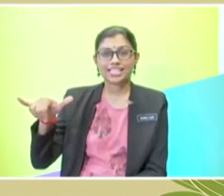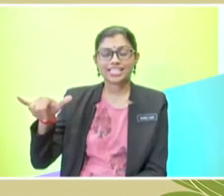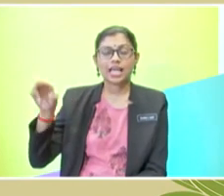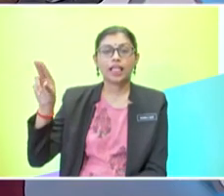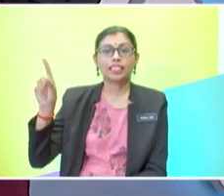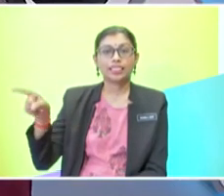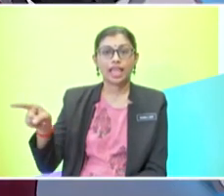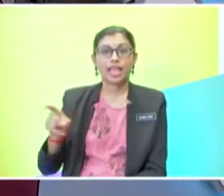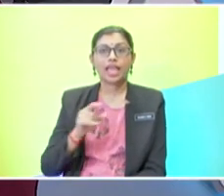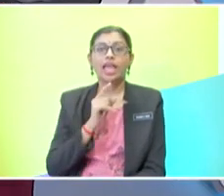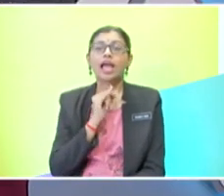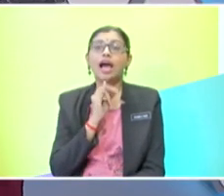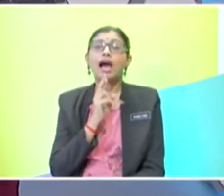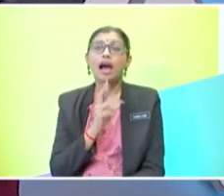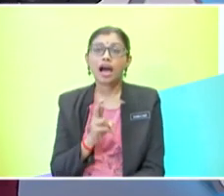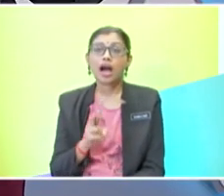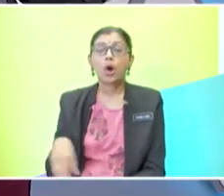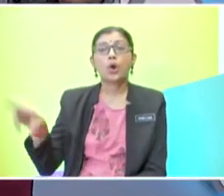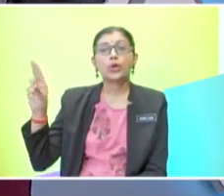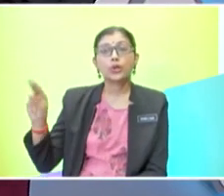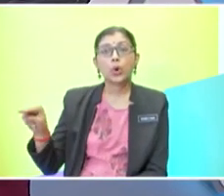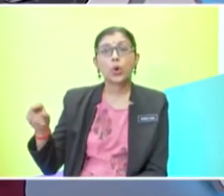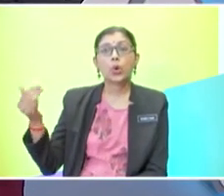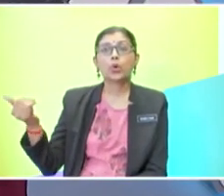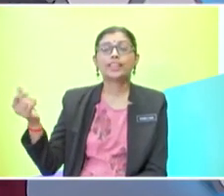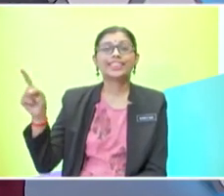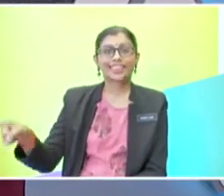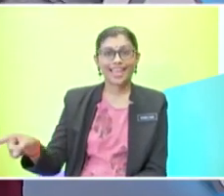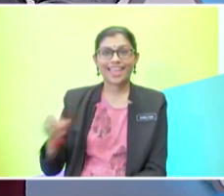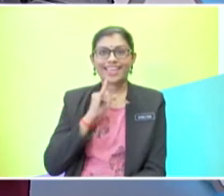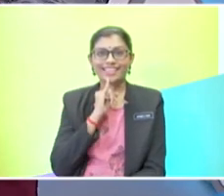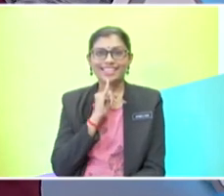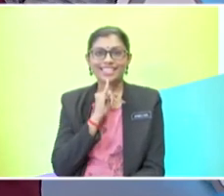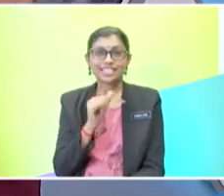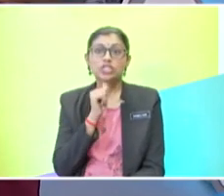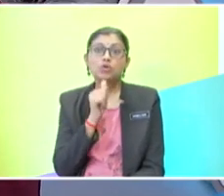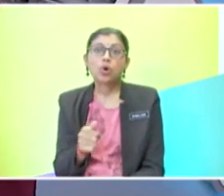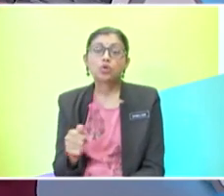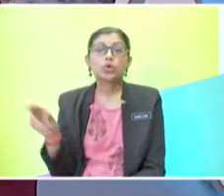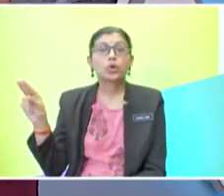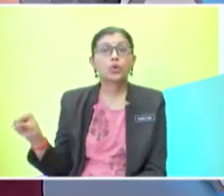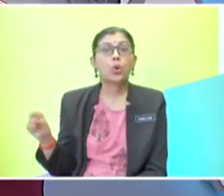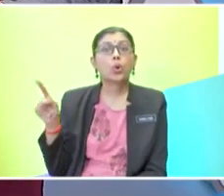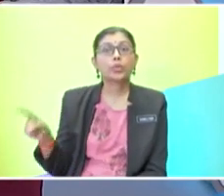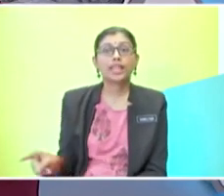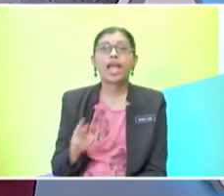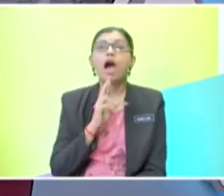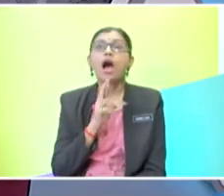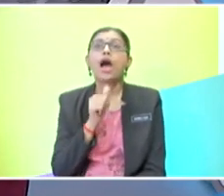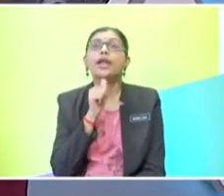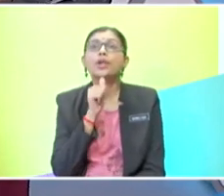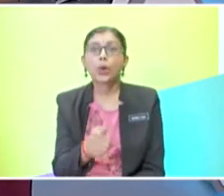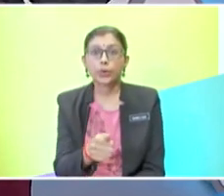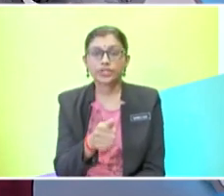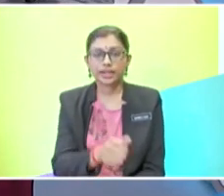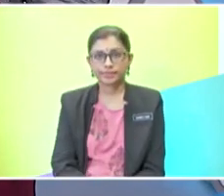isn't mm-hmm. or yes there are or no there aren't. Okay, and finally our students